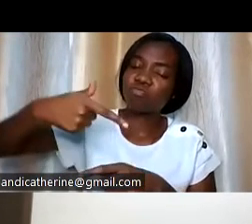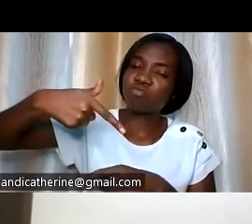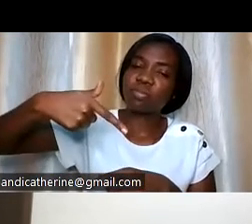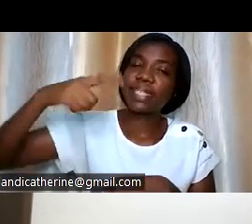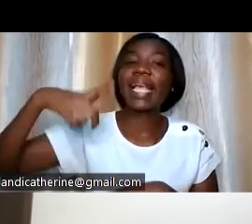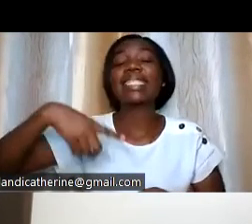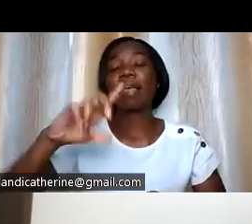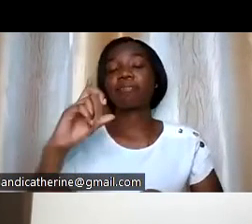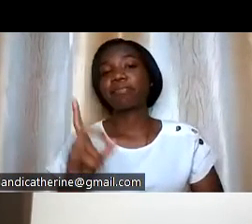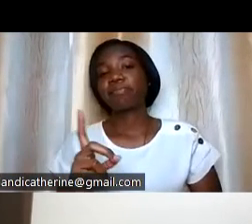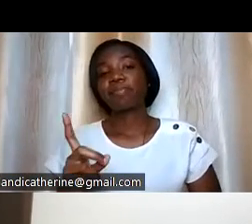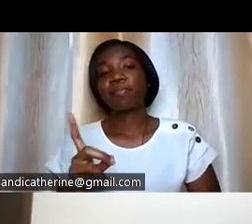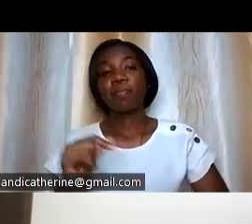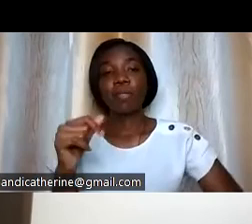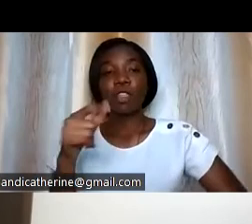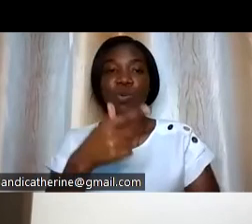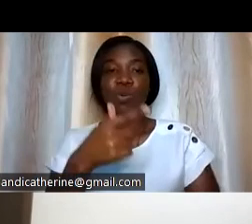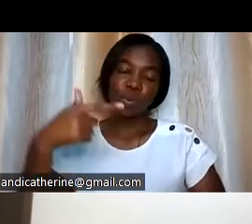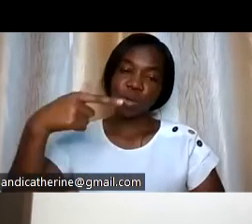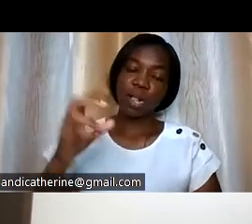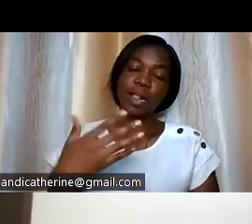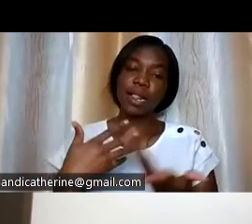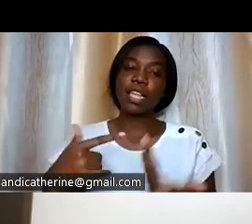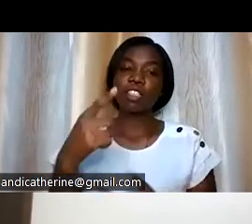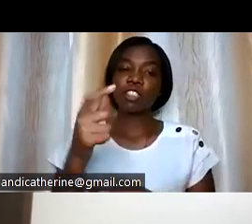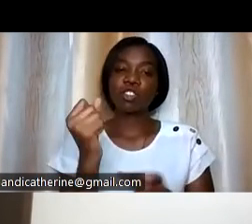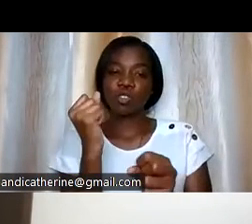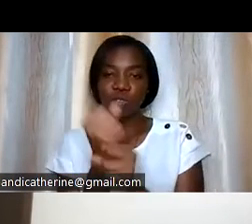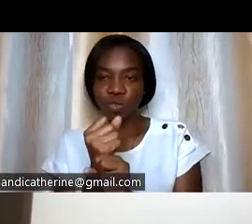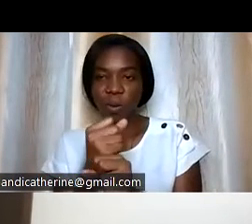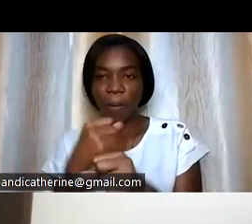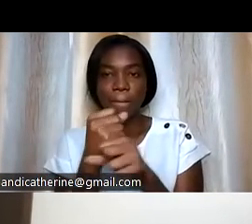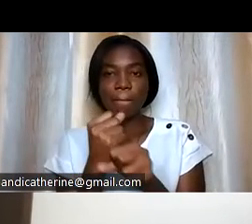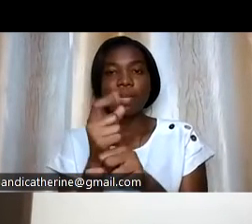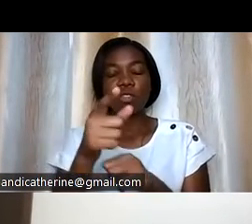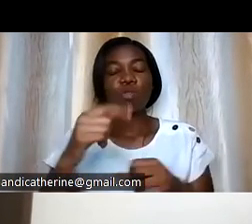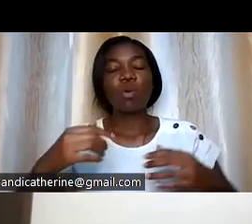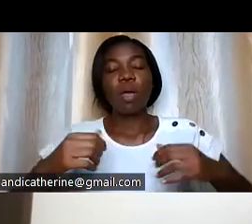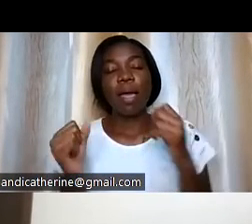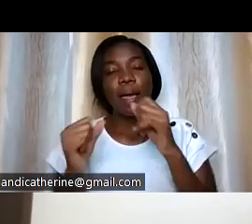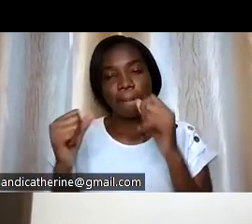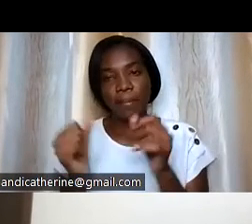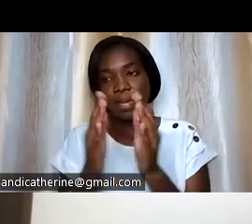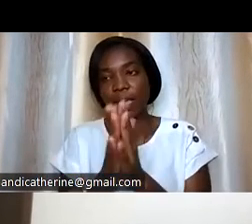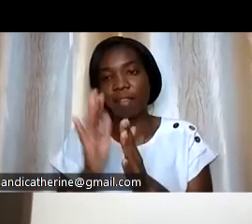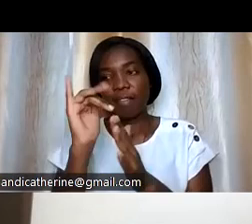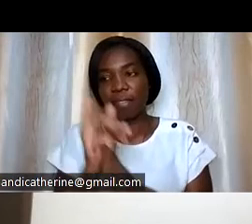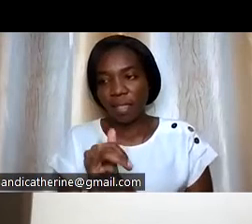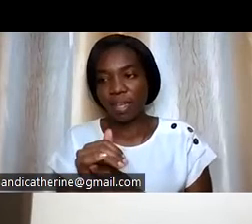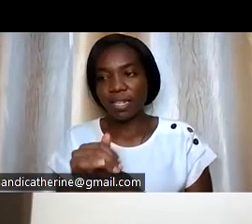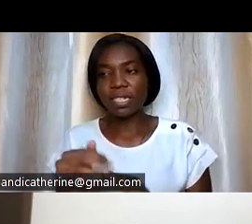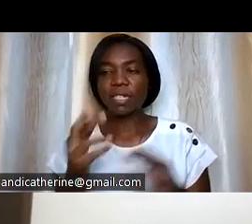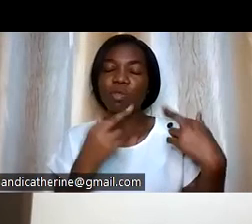things that you do that really, really makes you happy? And that is duty of care for